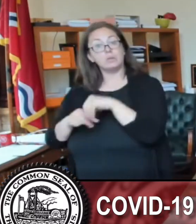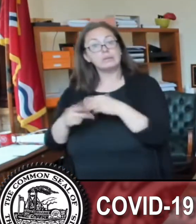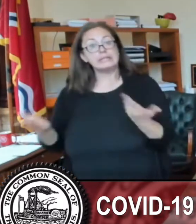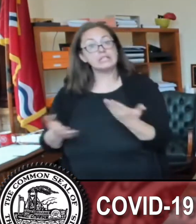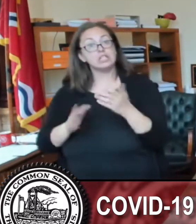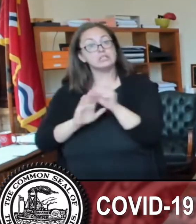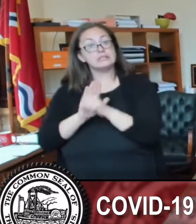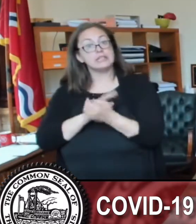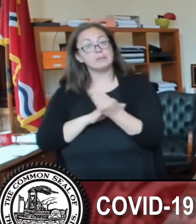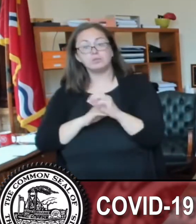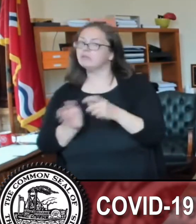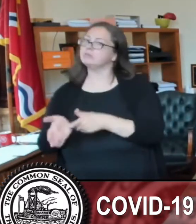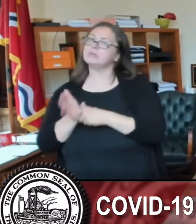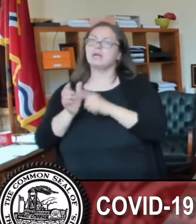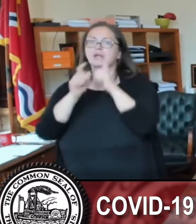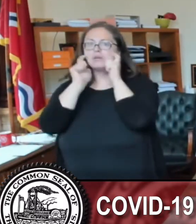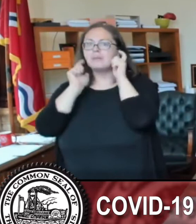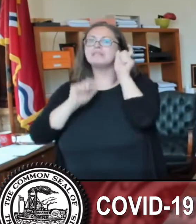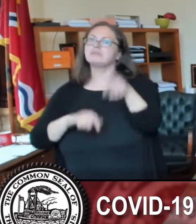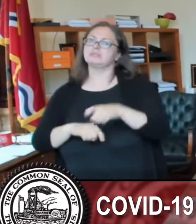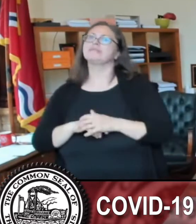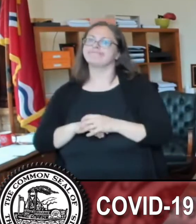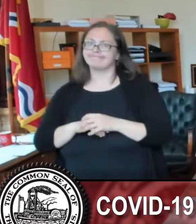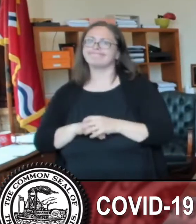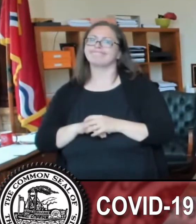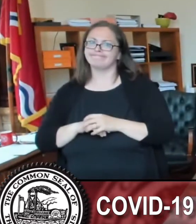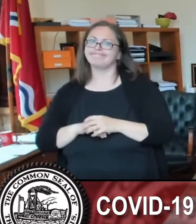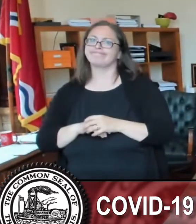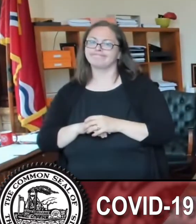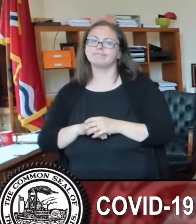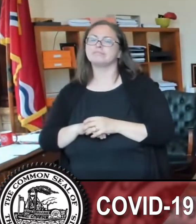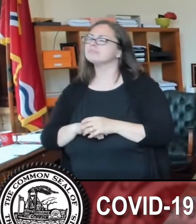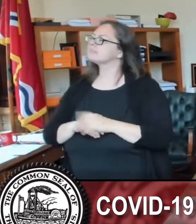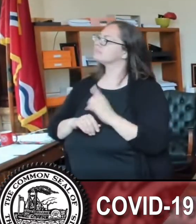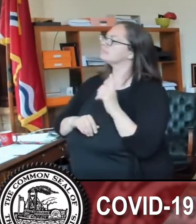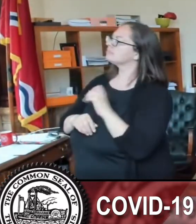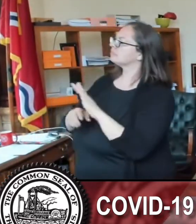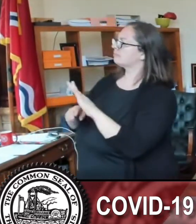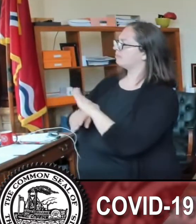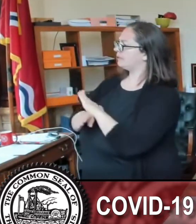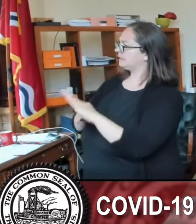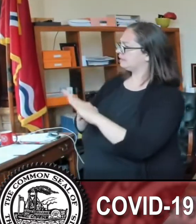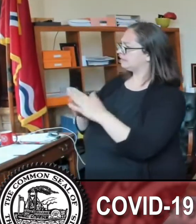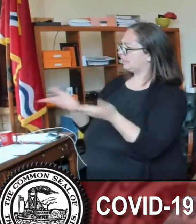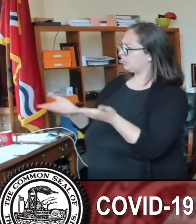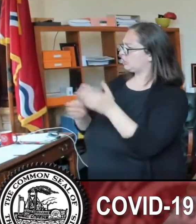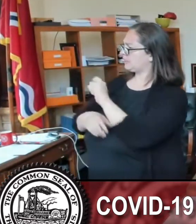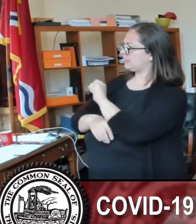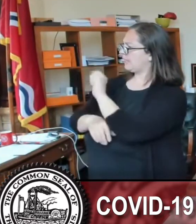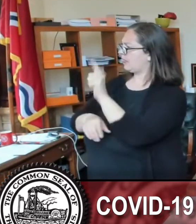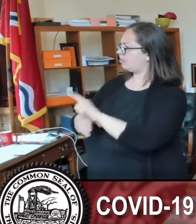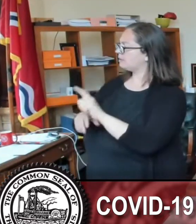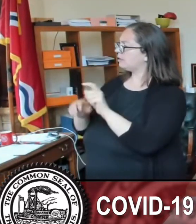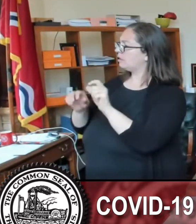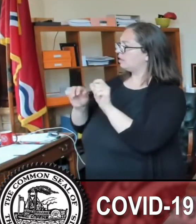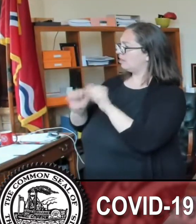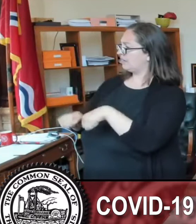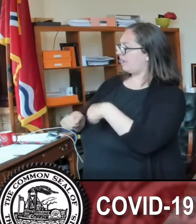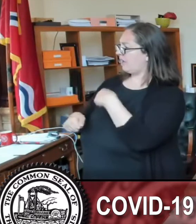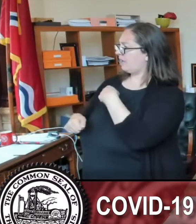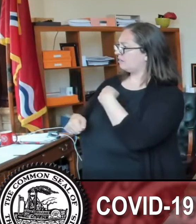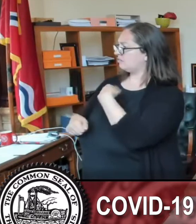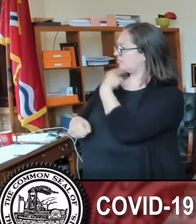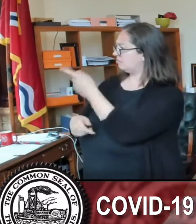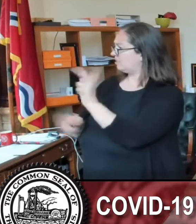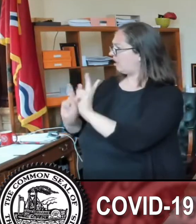we have to go to mandatory masks here in St. Louis. Are businesses allowed in the St. Louis region to turn people away